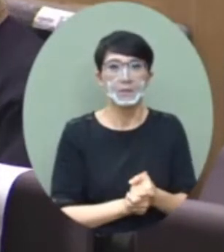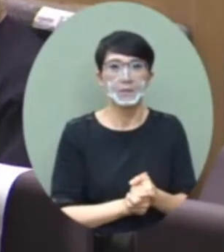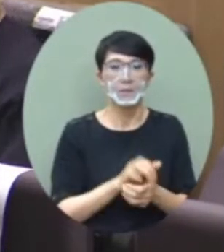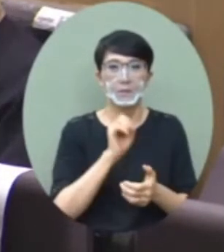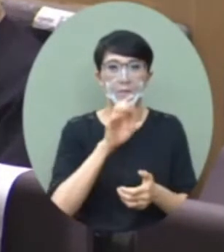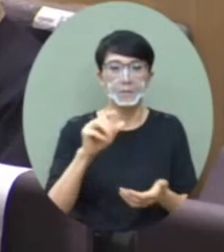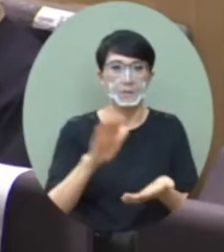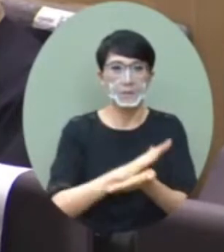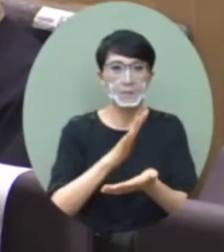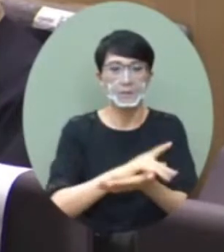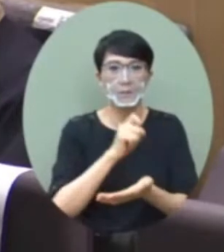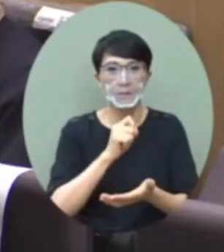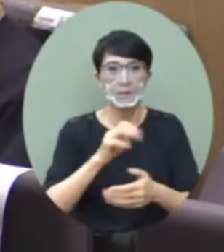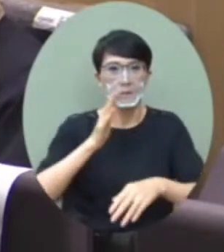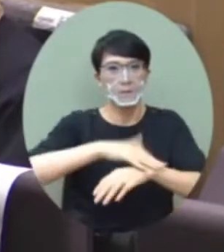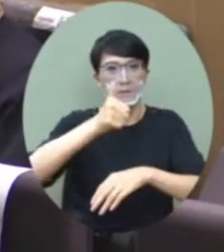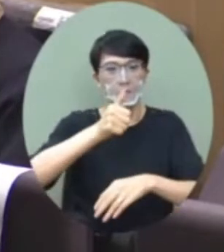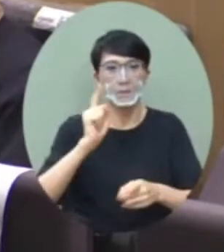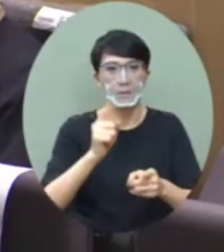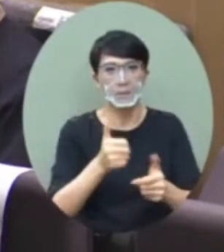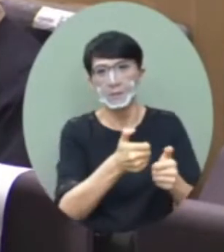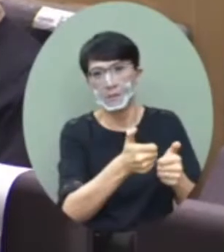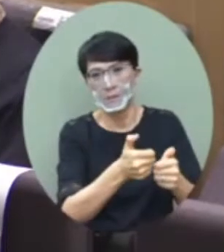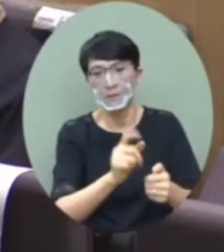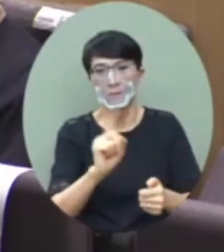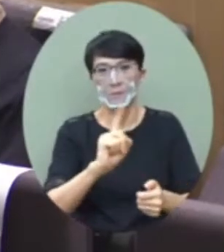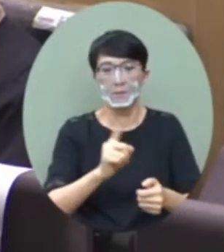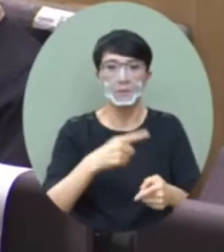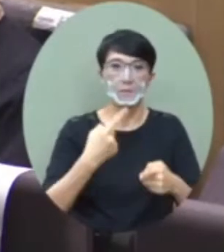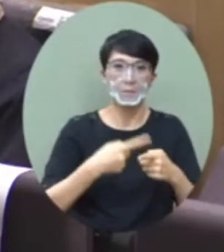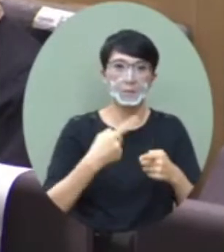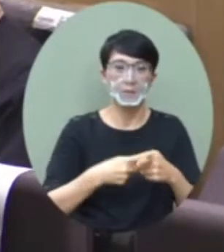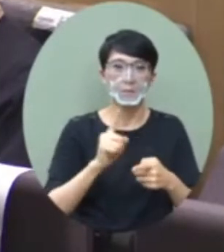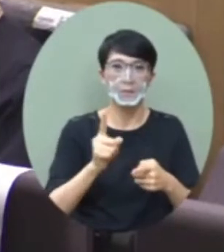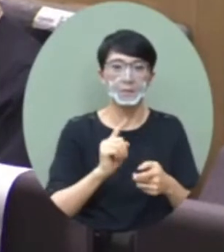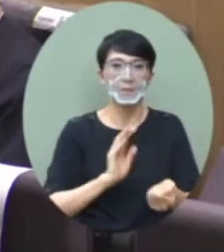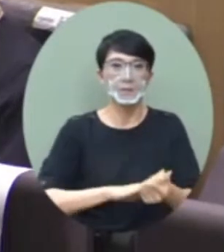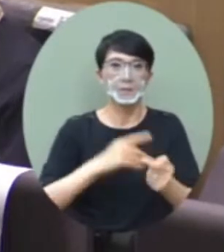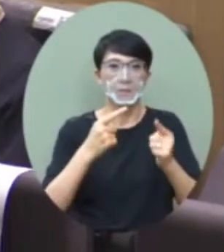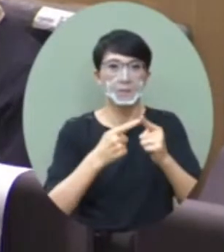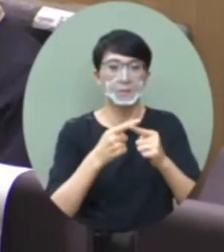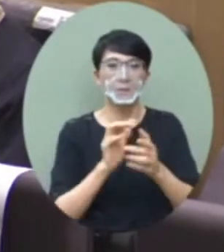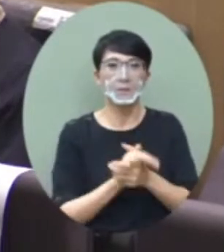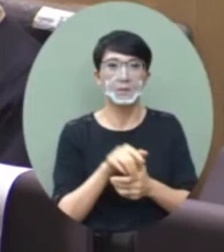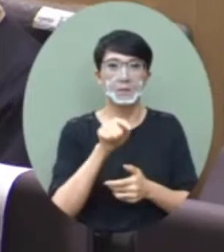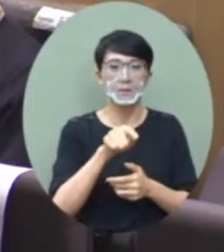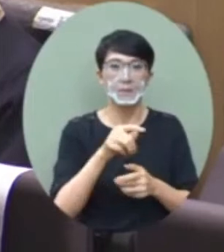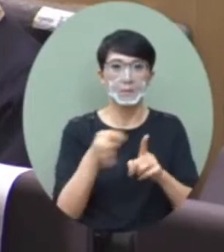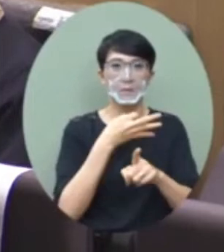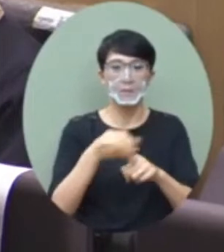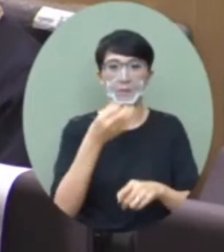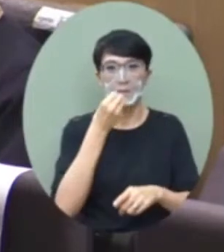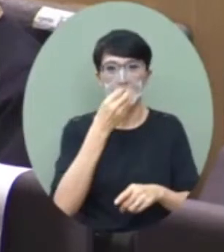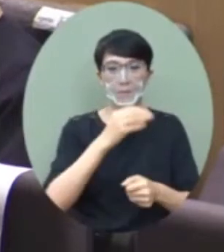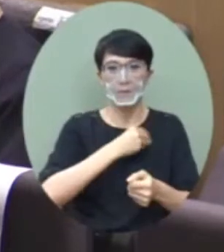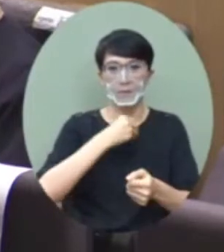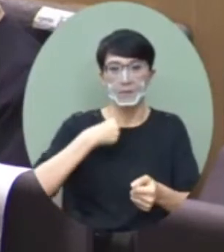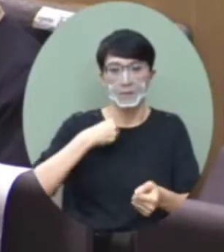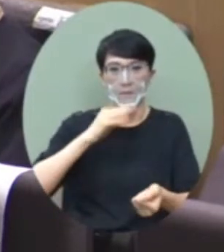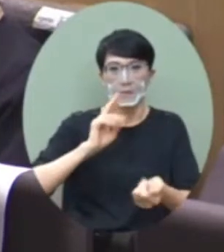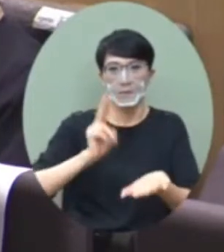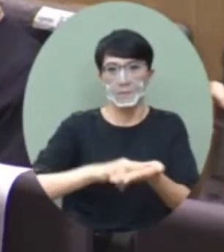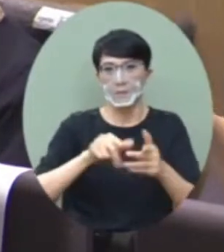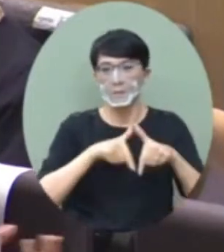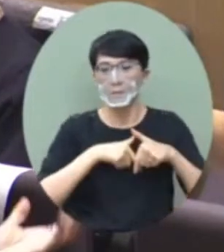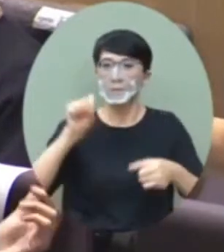about vaccination and some of the random sampling of RAT positive cases report to